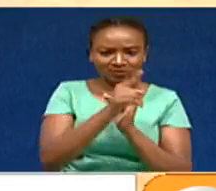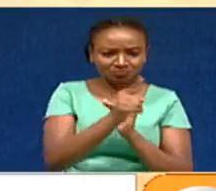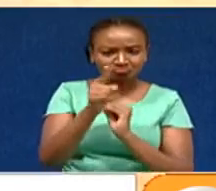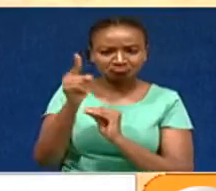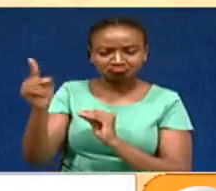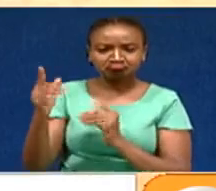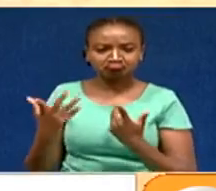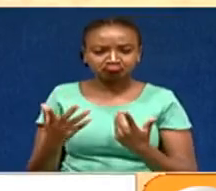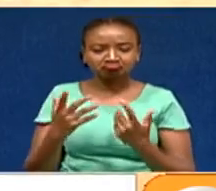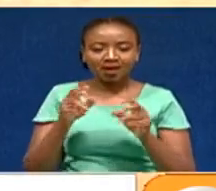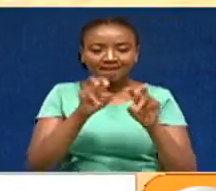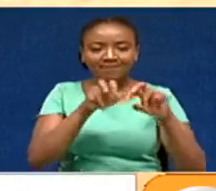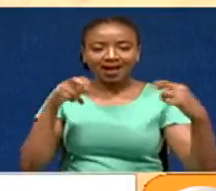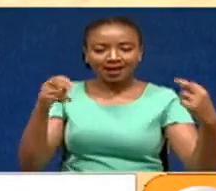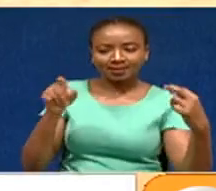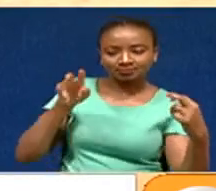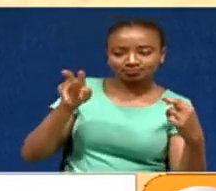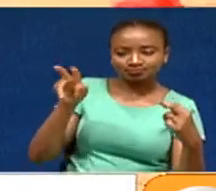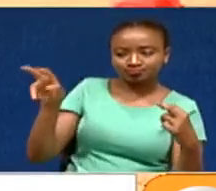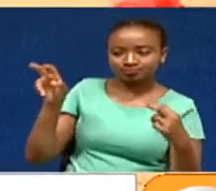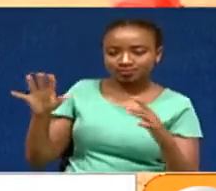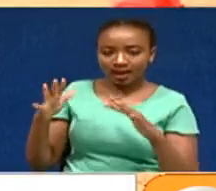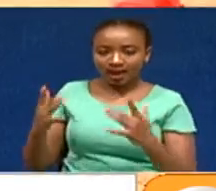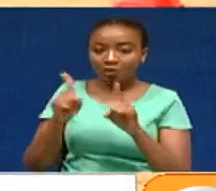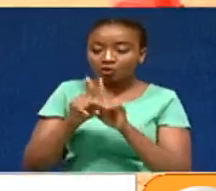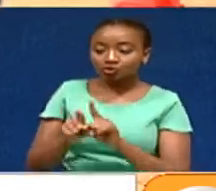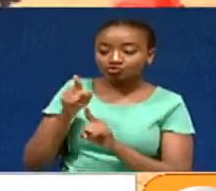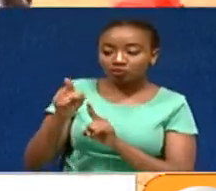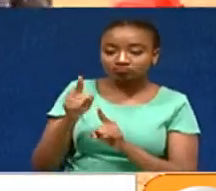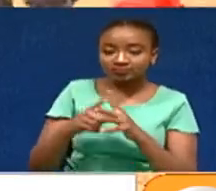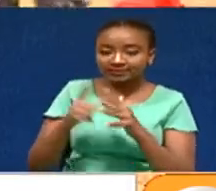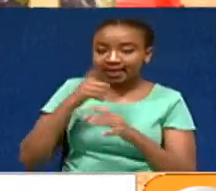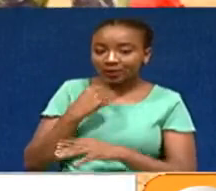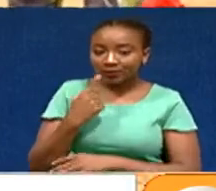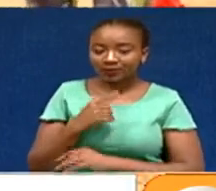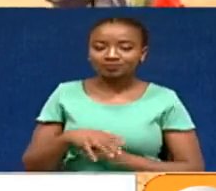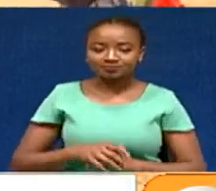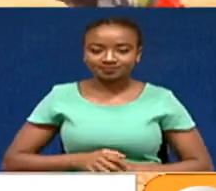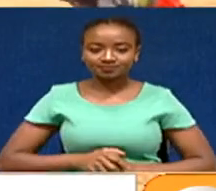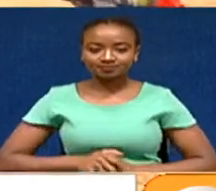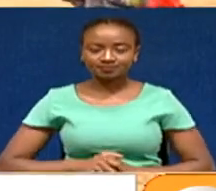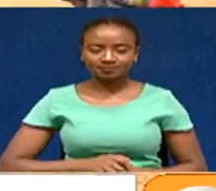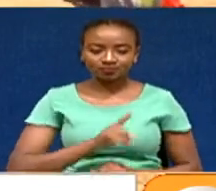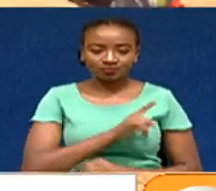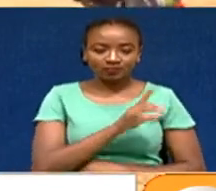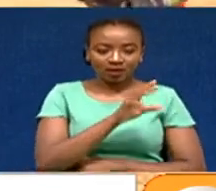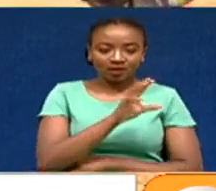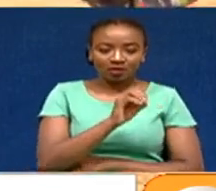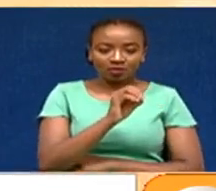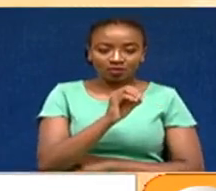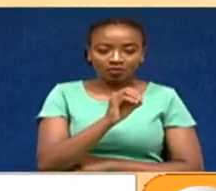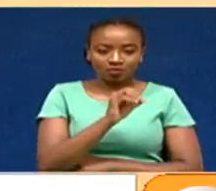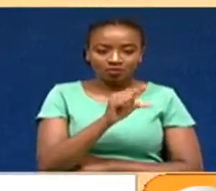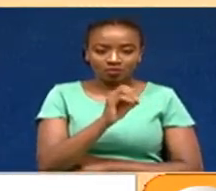would determine their fate. The exercise that was launched by Vice Chief of Defense Forces, Lieutenant General